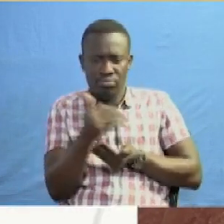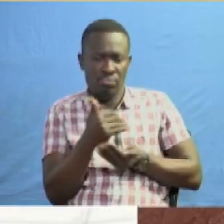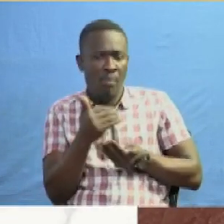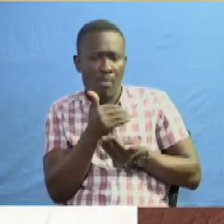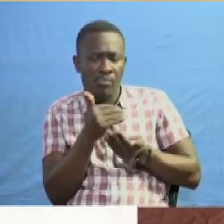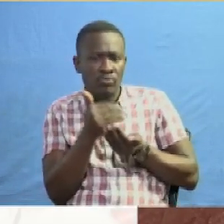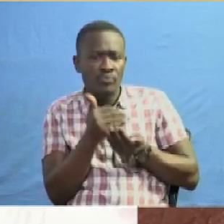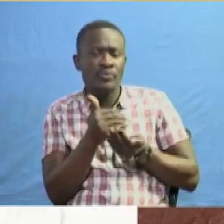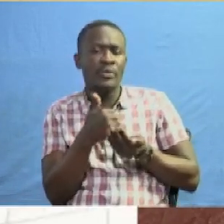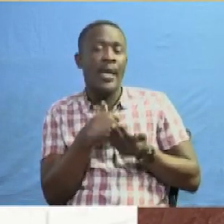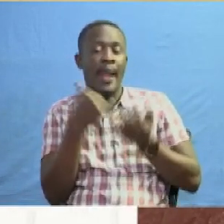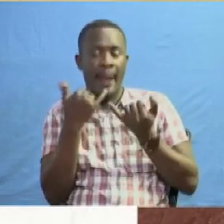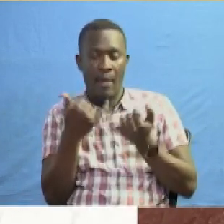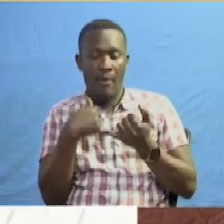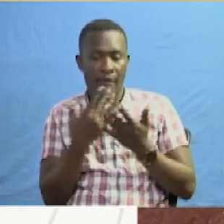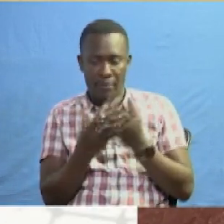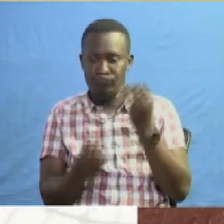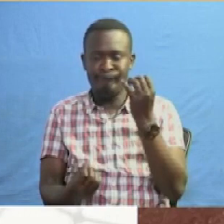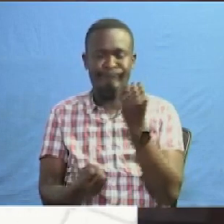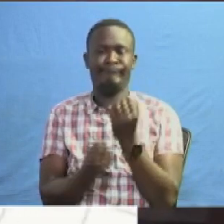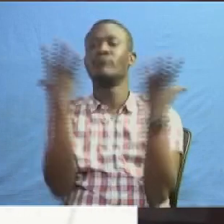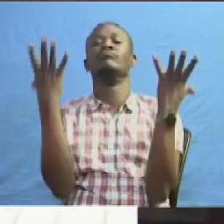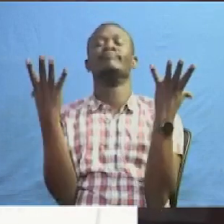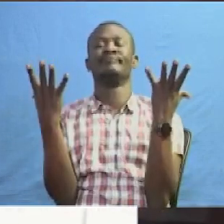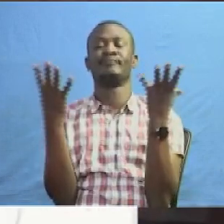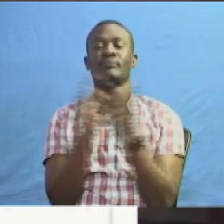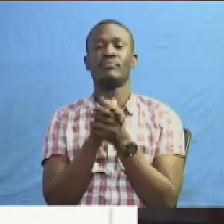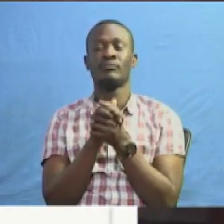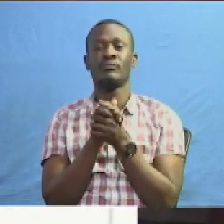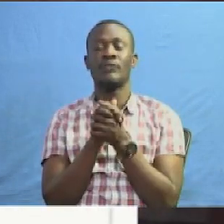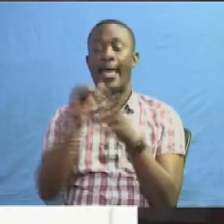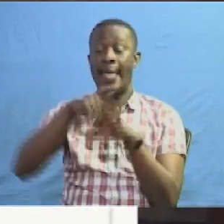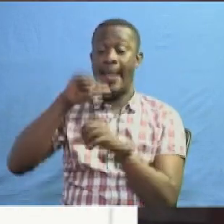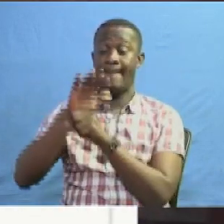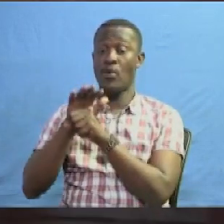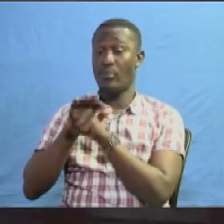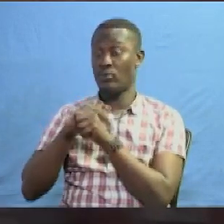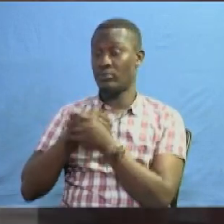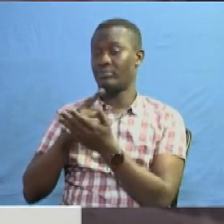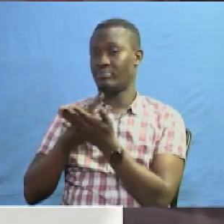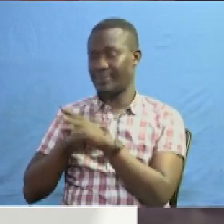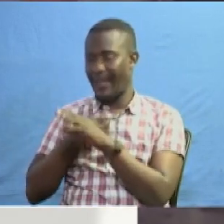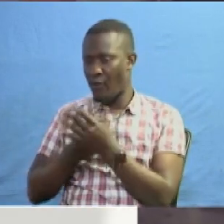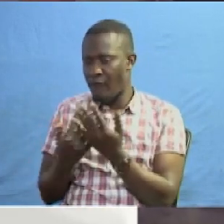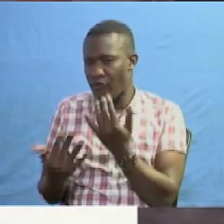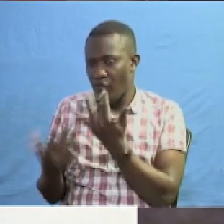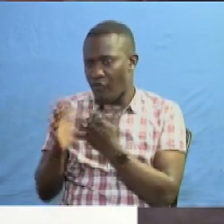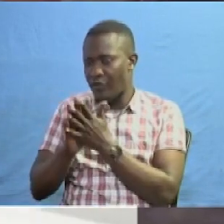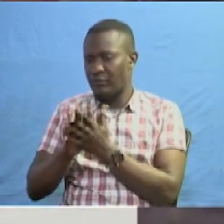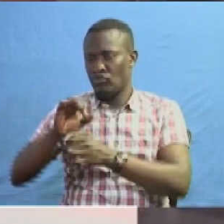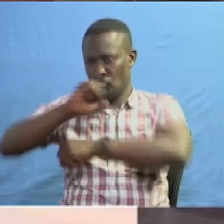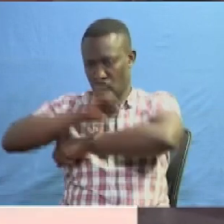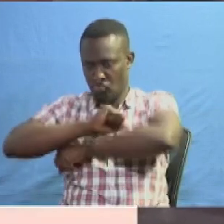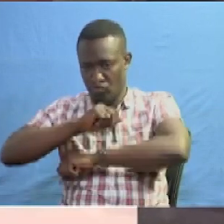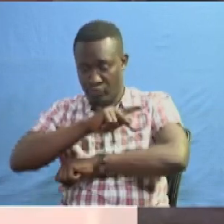accumulate until now they burst out. Seeing that during most cases of fires, school principals were not within the